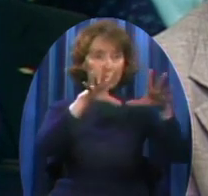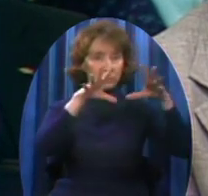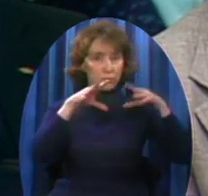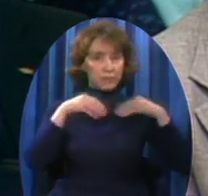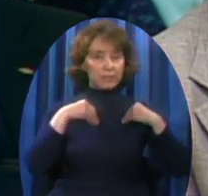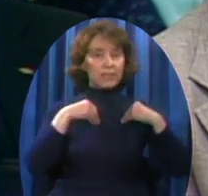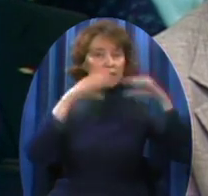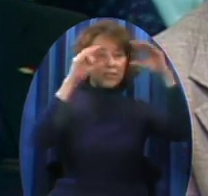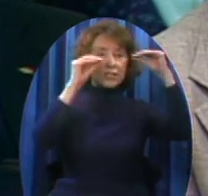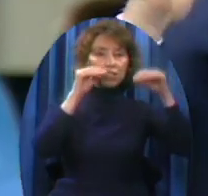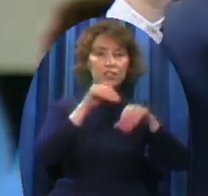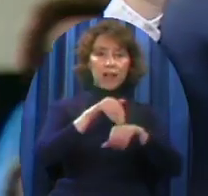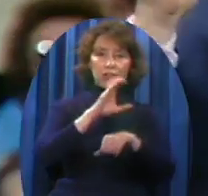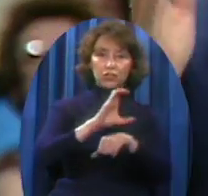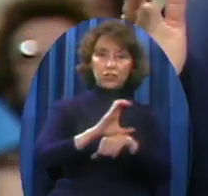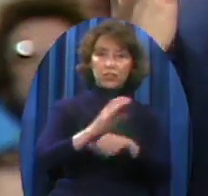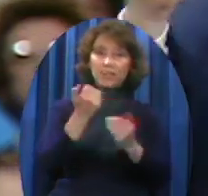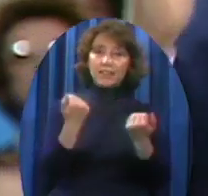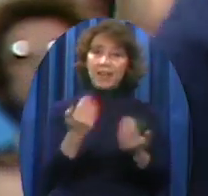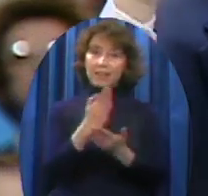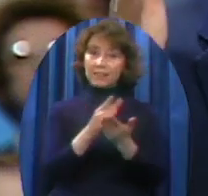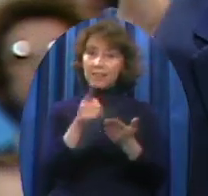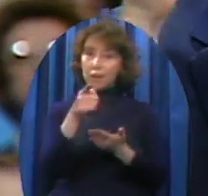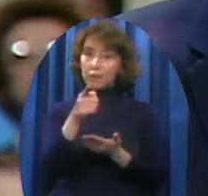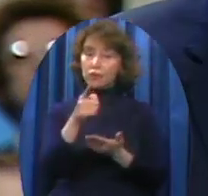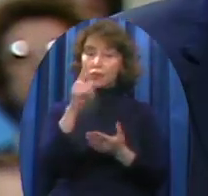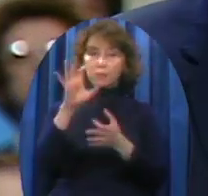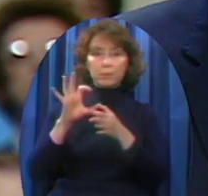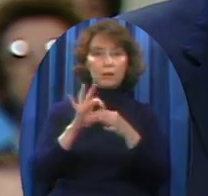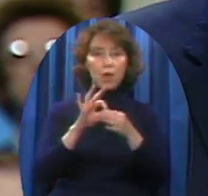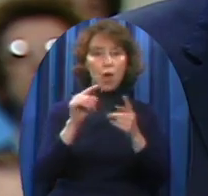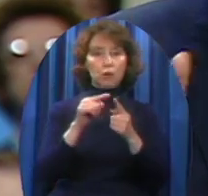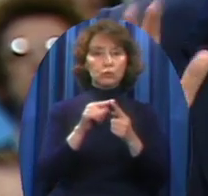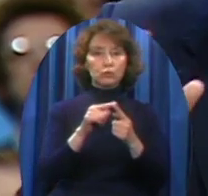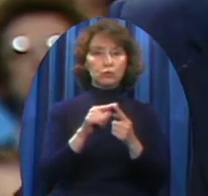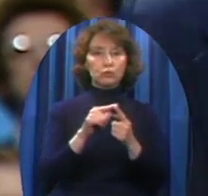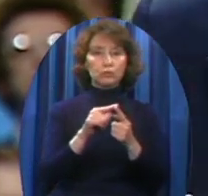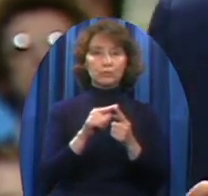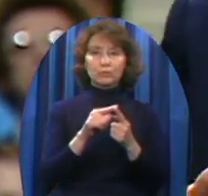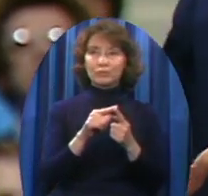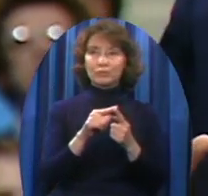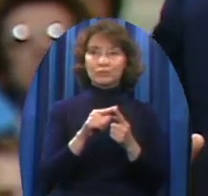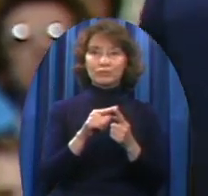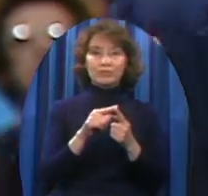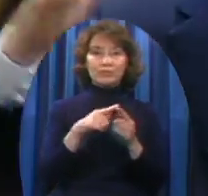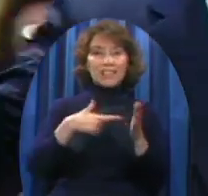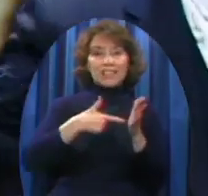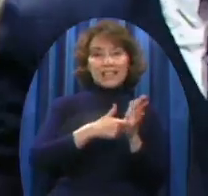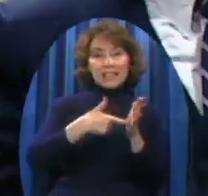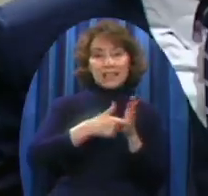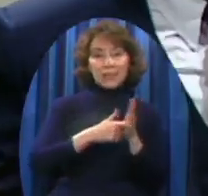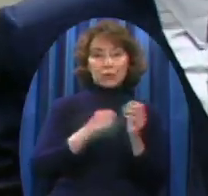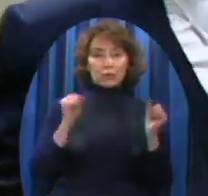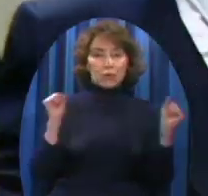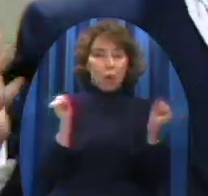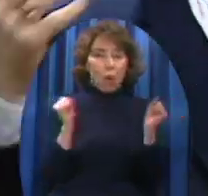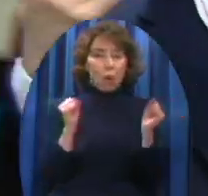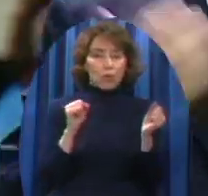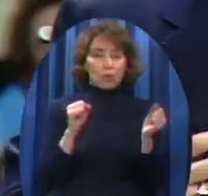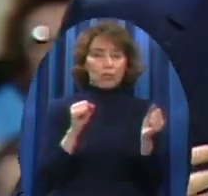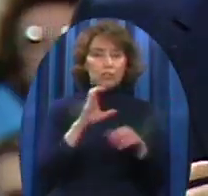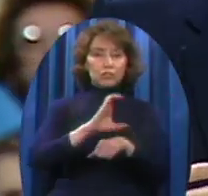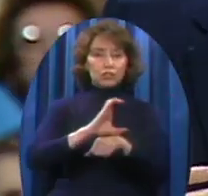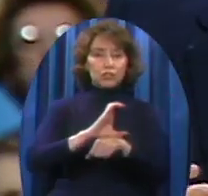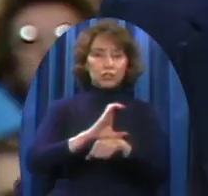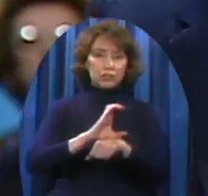liberal religious morgue where they long since stopped preaching the Bible. And I know what you're thinking. At one time they did preach the Bible. They've